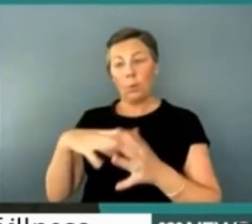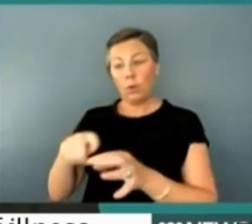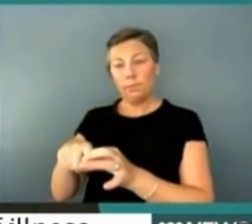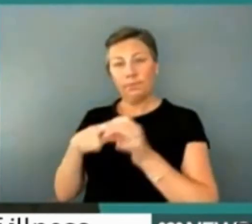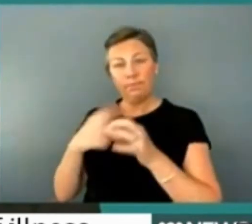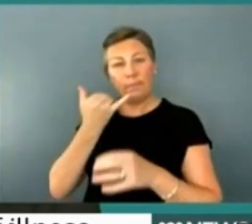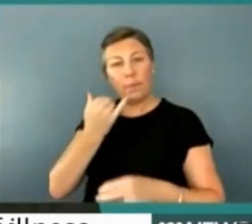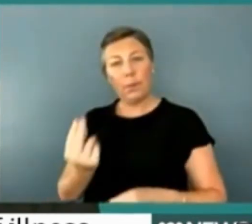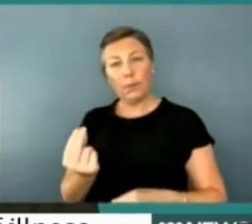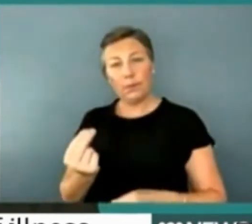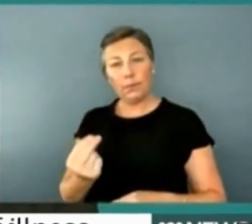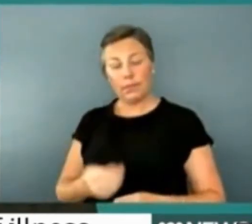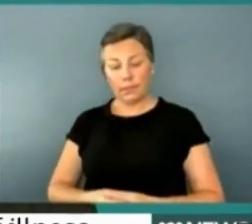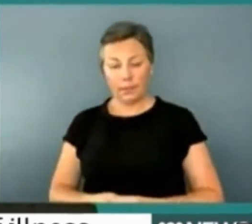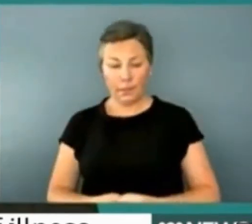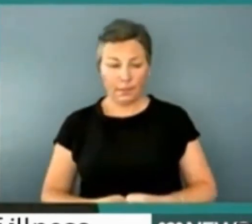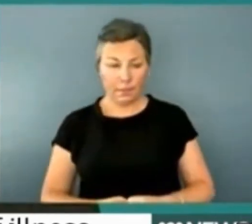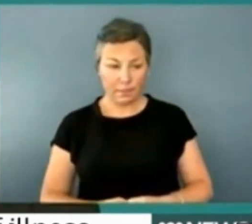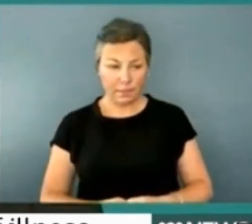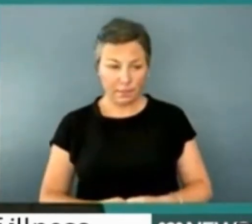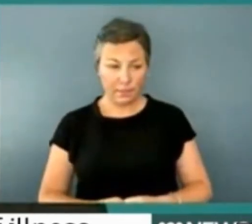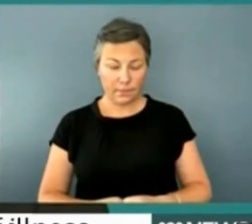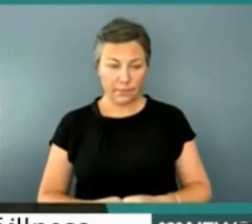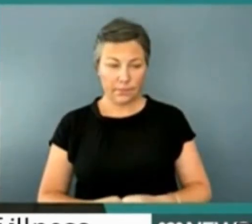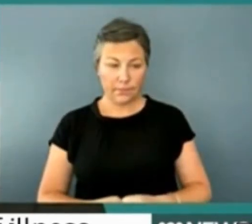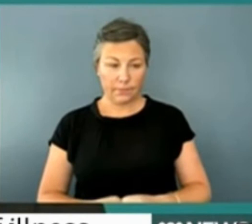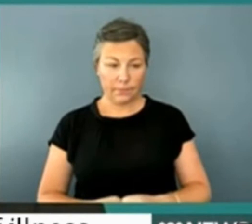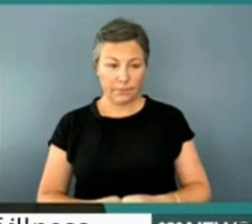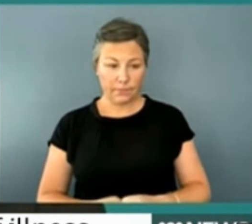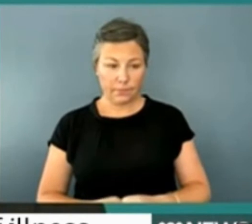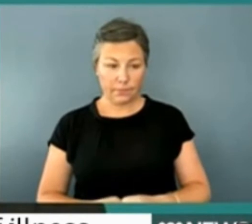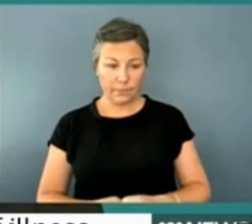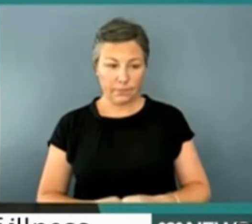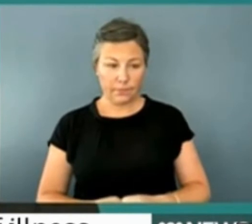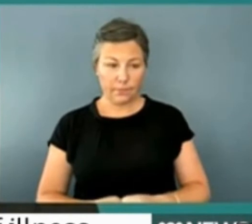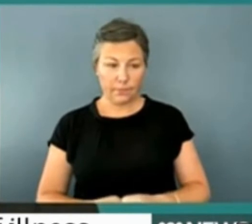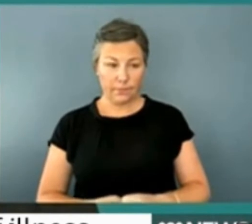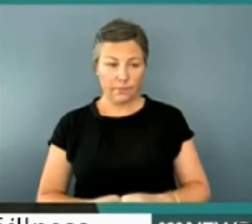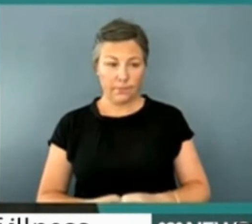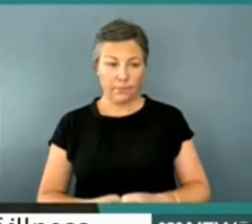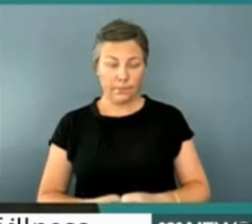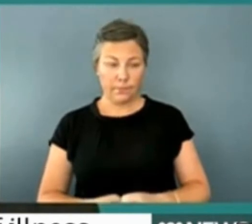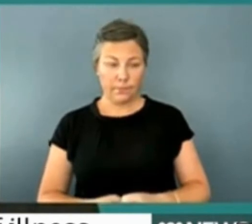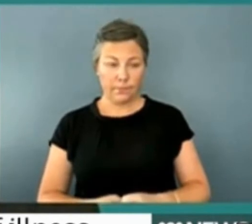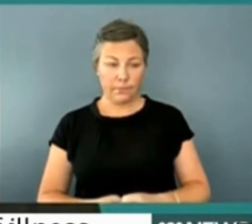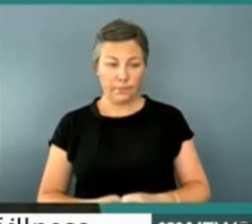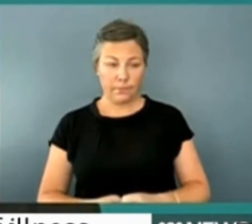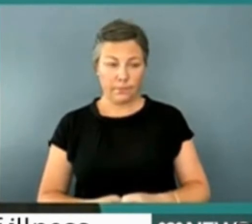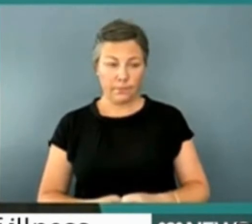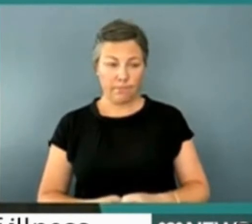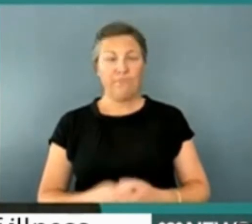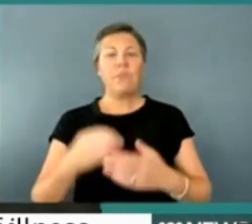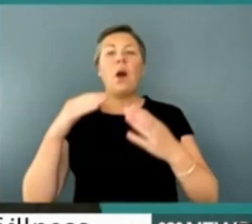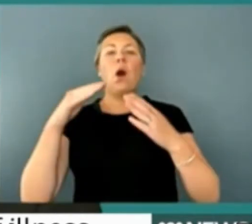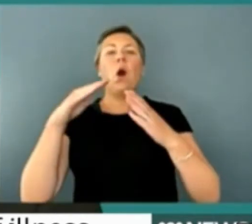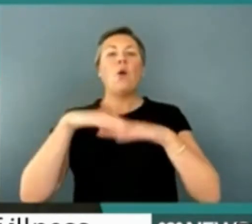Professor, hi. Obviously it's very clear that you don't think Australia needs to change its border arrangements with the UK. What do you think of the other